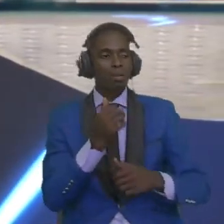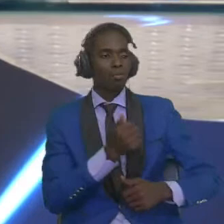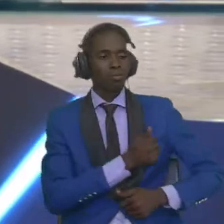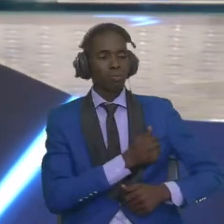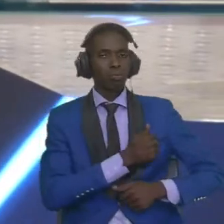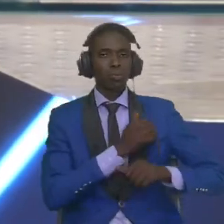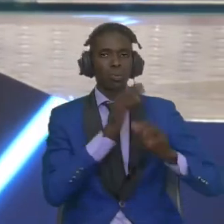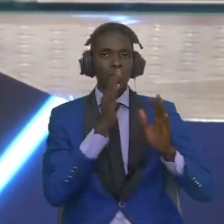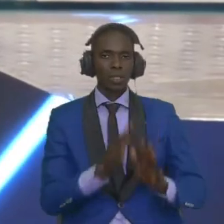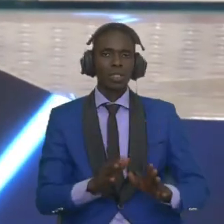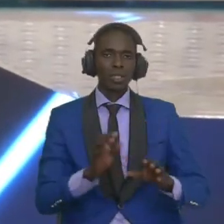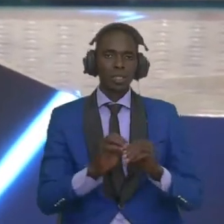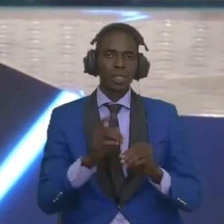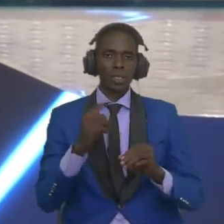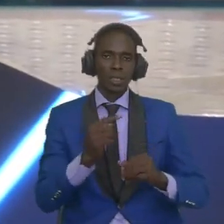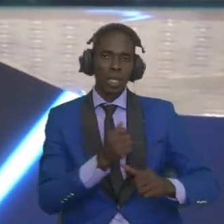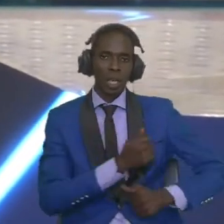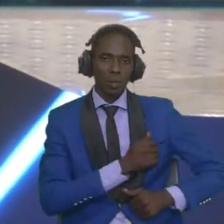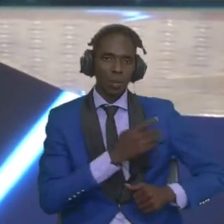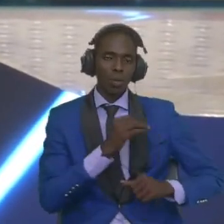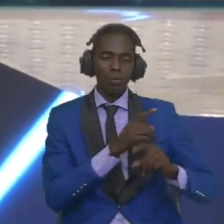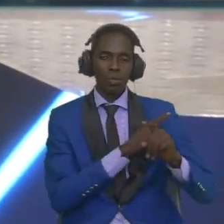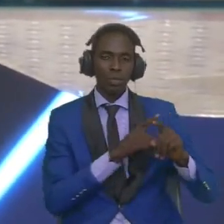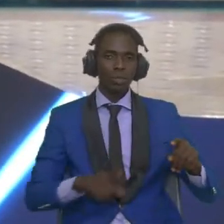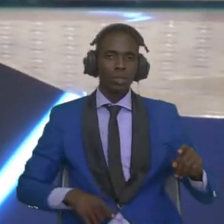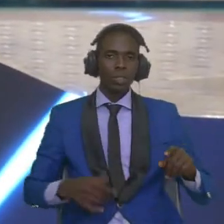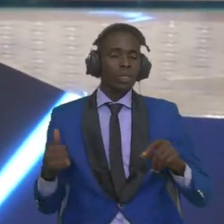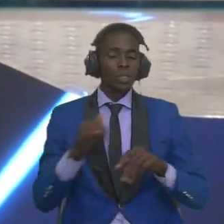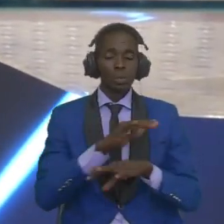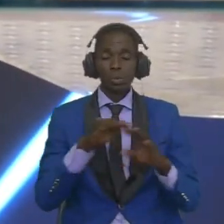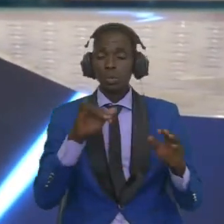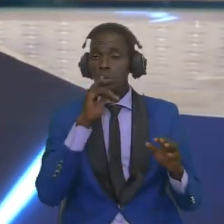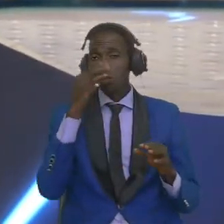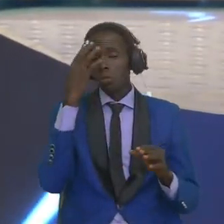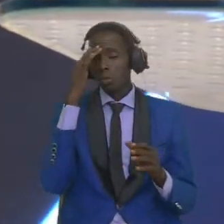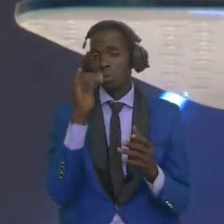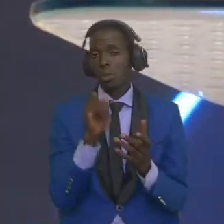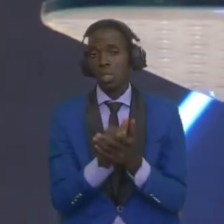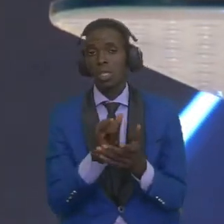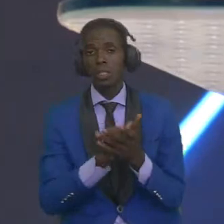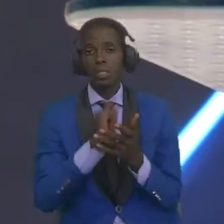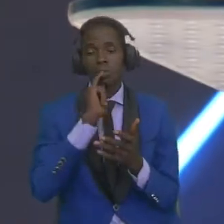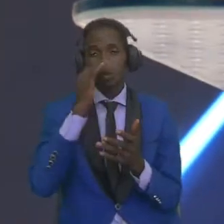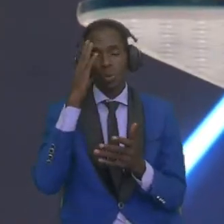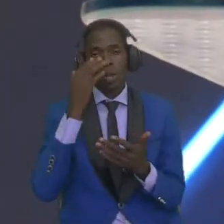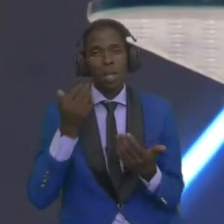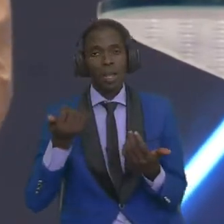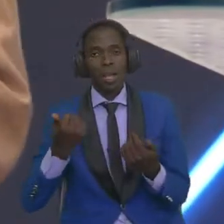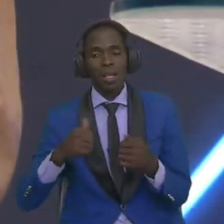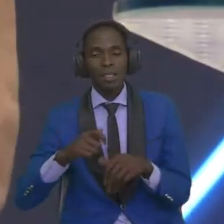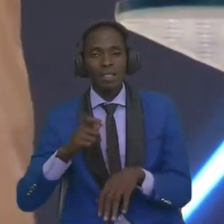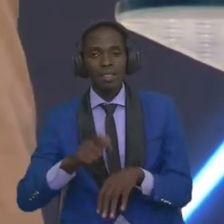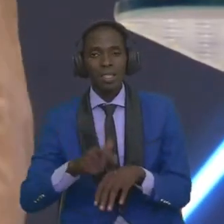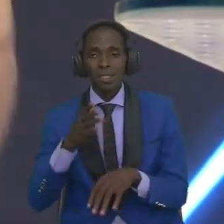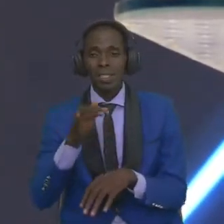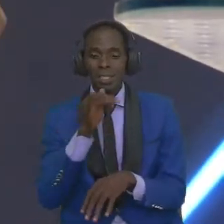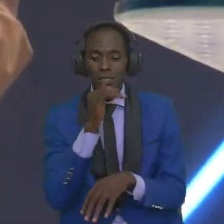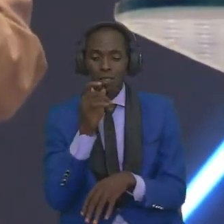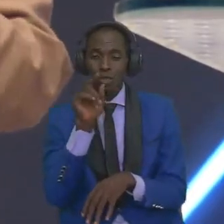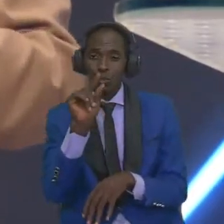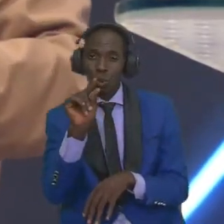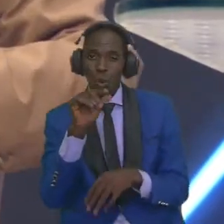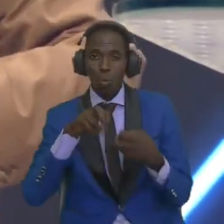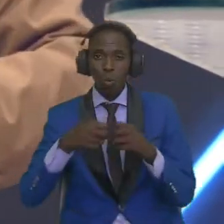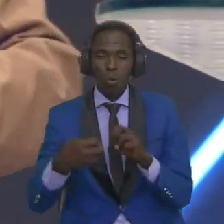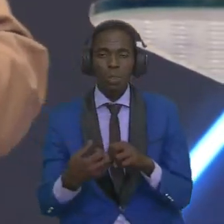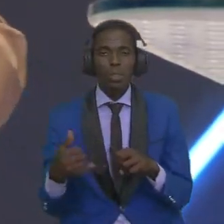And because they do not realize they are soldiers, any little problem, any little challenge will jolt them. They